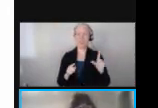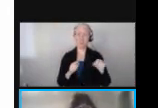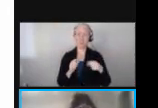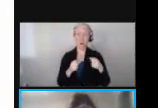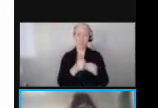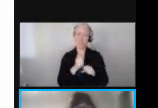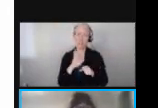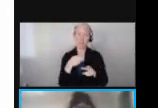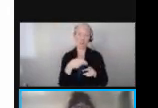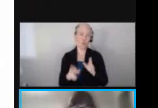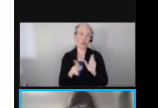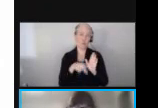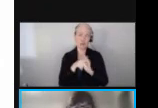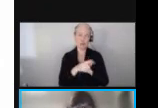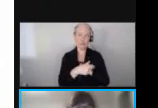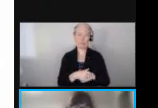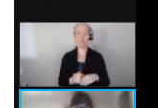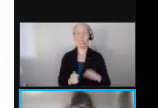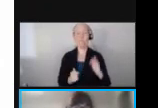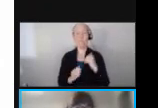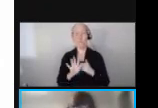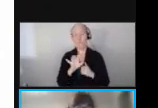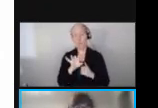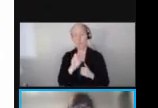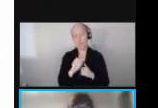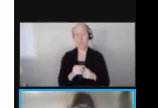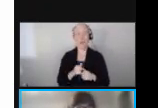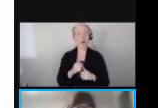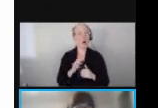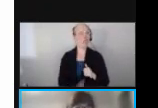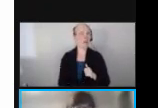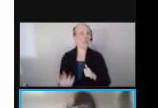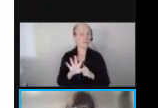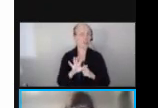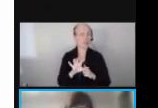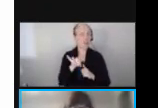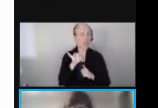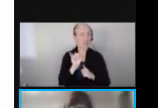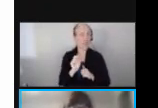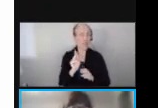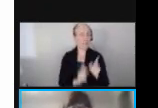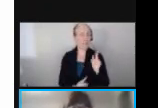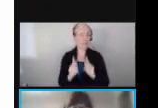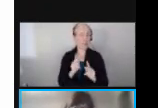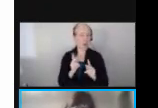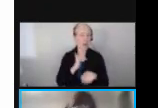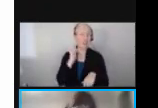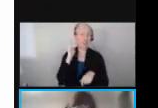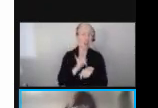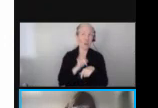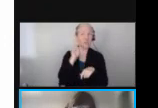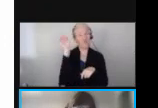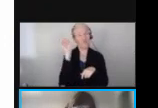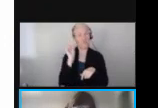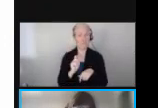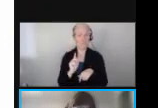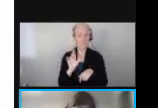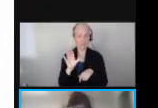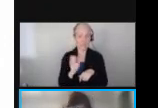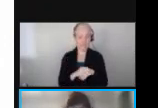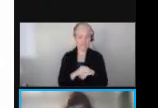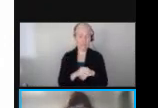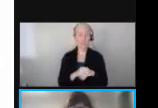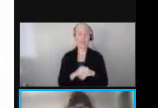580. There's roughly 580 individuals that have ever flown in space. Compare that or contrast